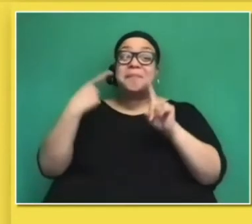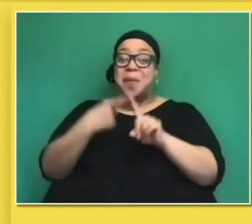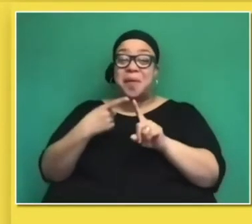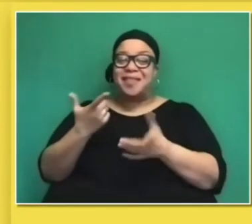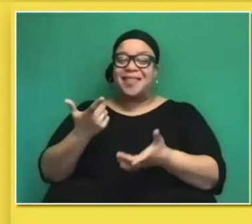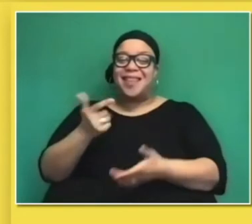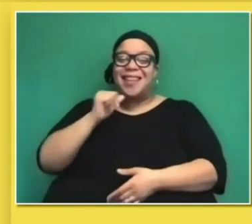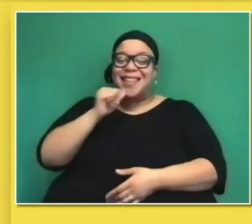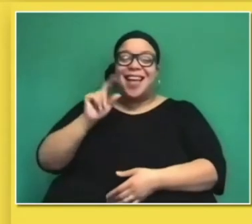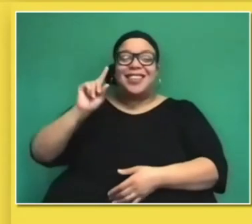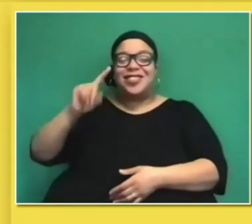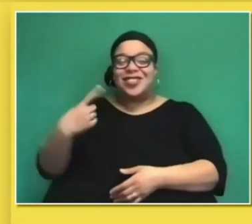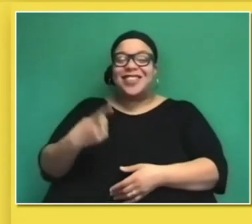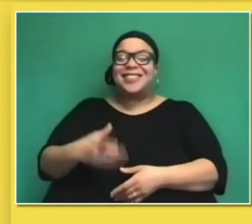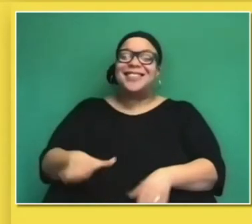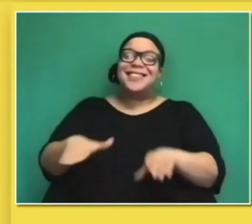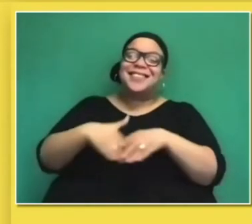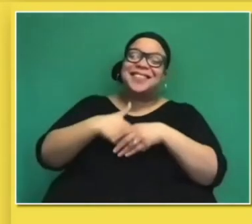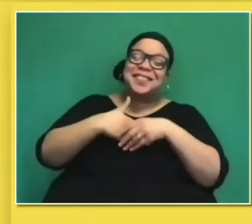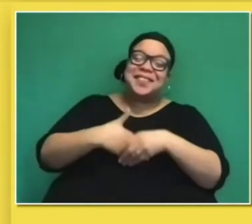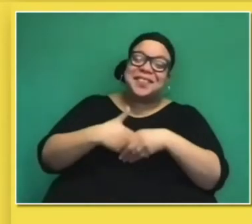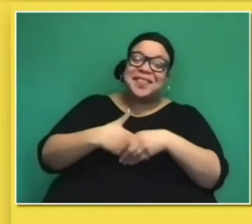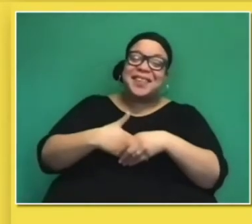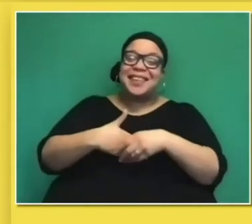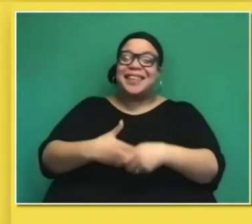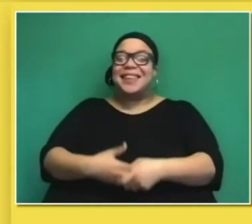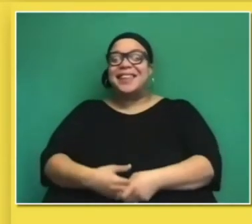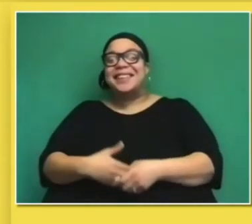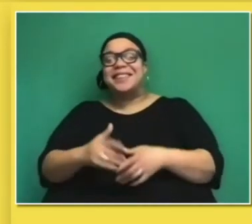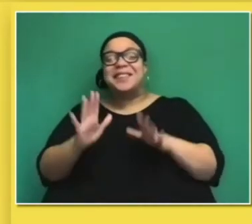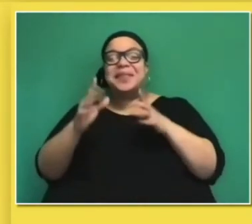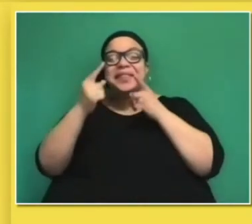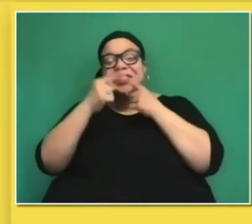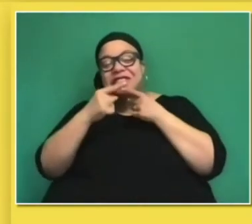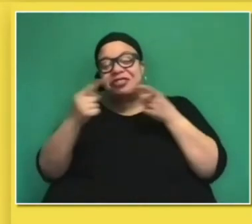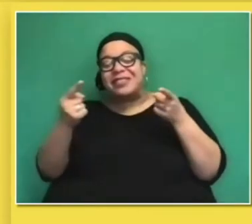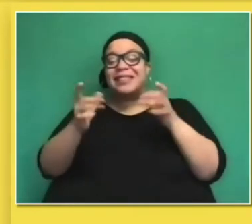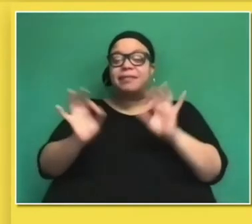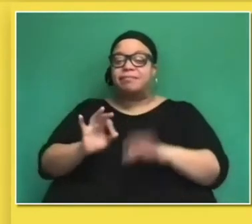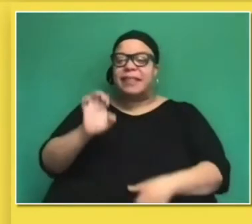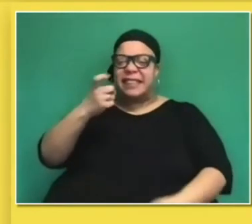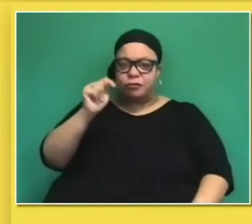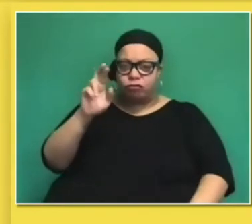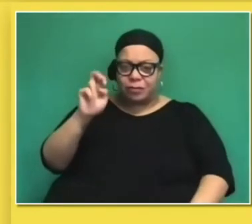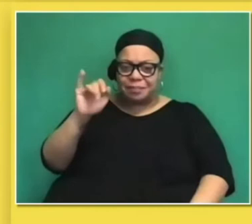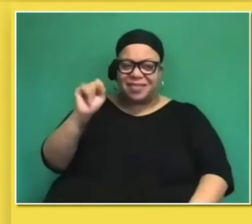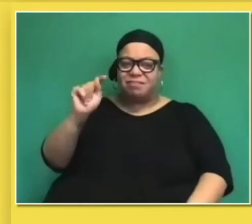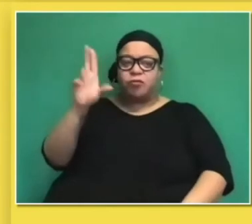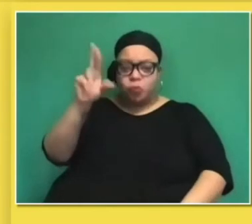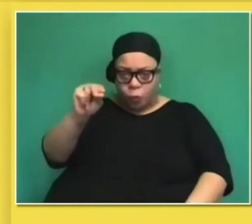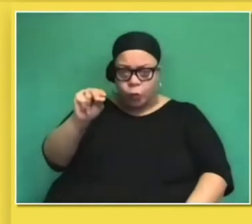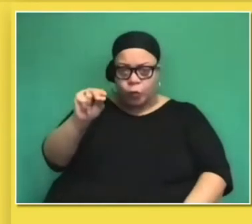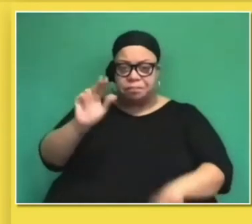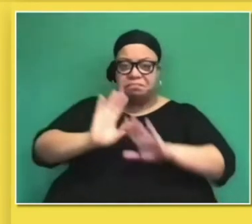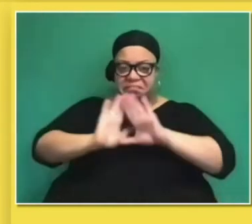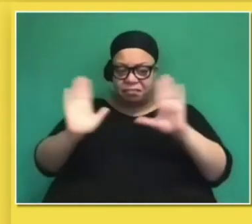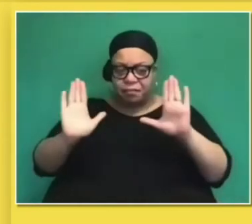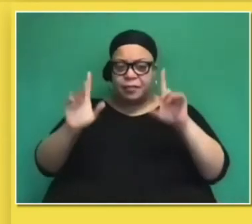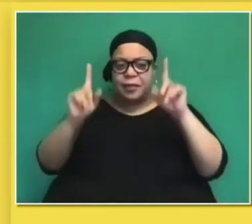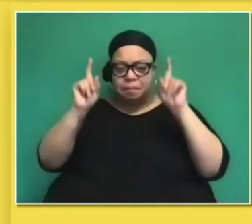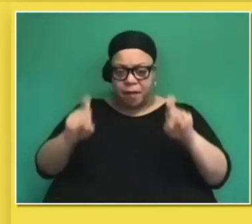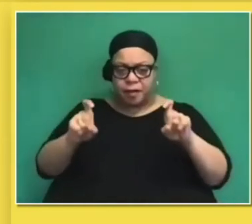but addressing poverty and addressing systemic racism. Universal access to healthcare is